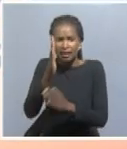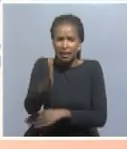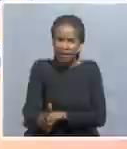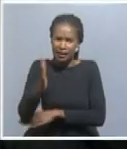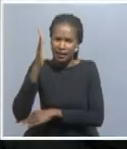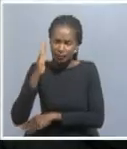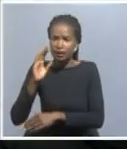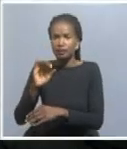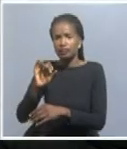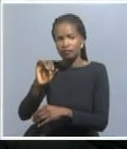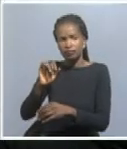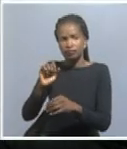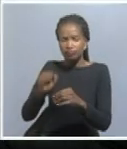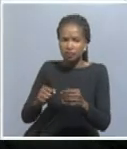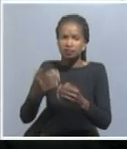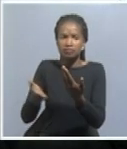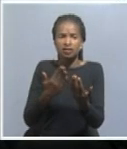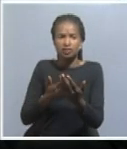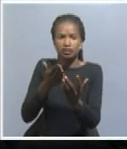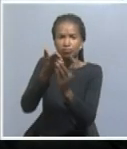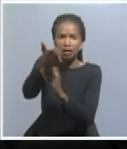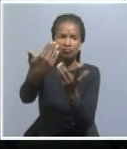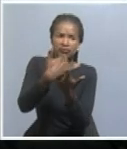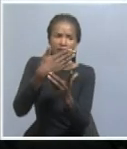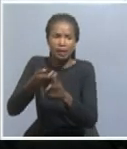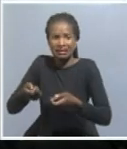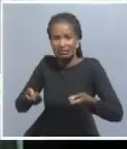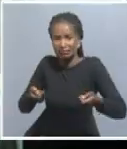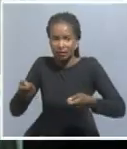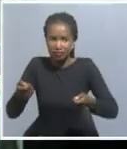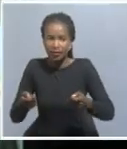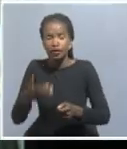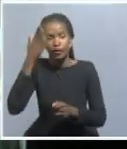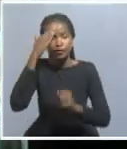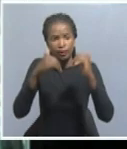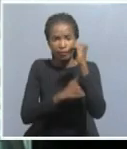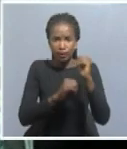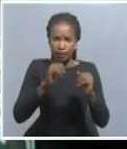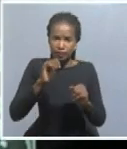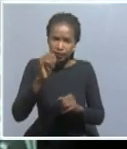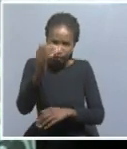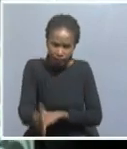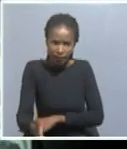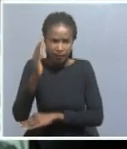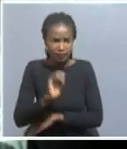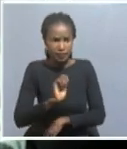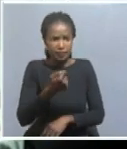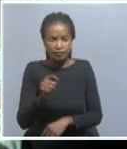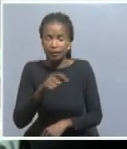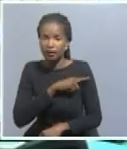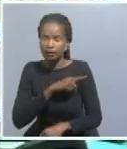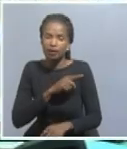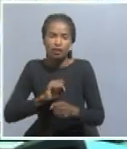will be aware, a number of border posts had also been closed down in order to minimize the spread of the virus. And